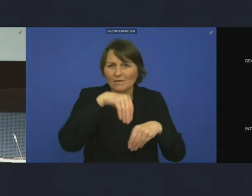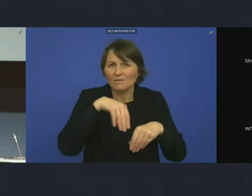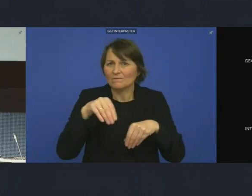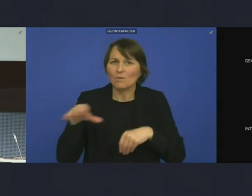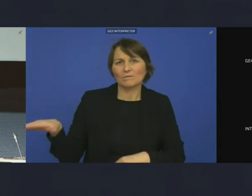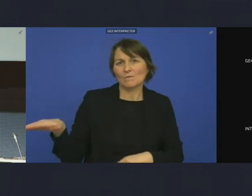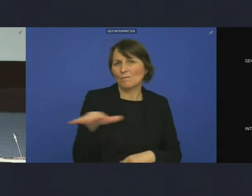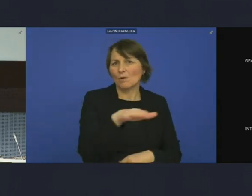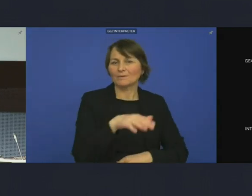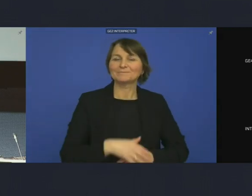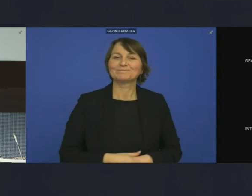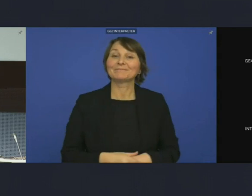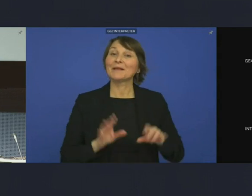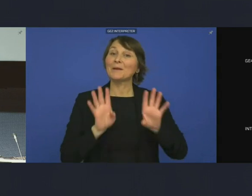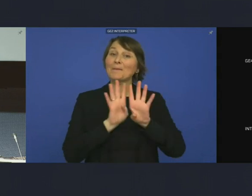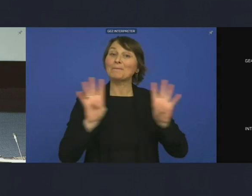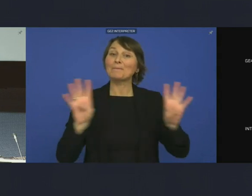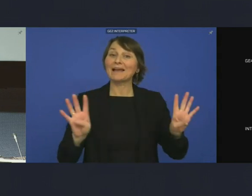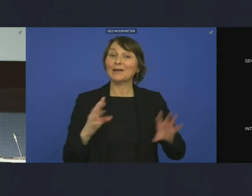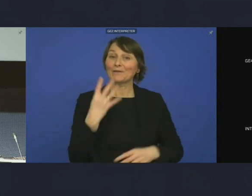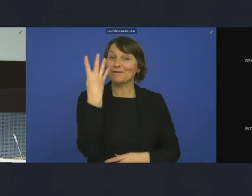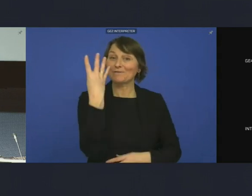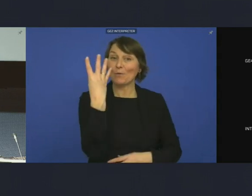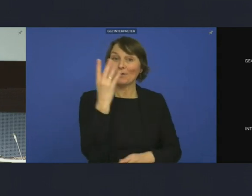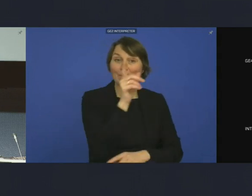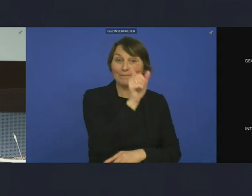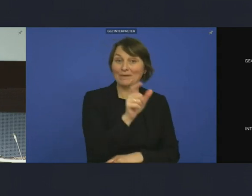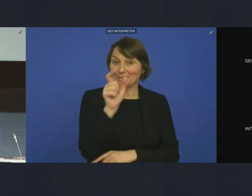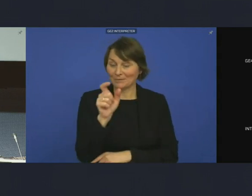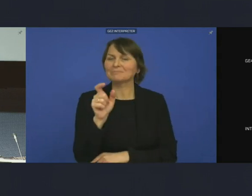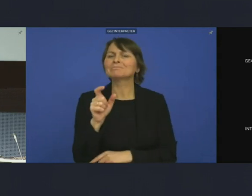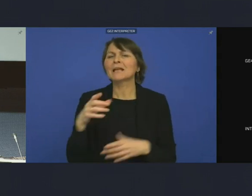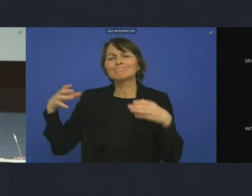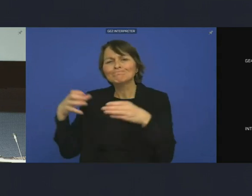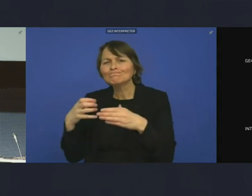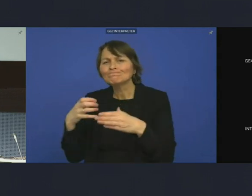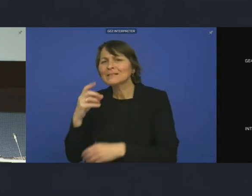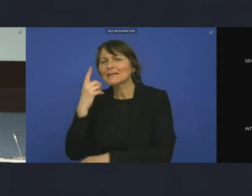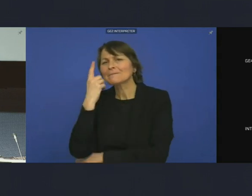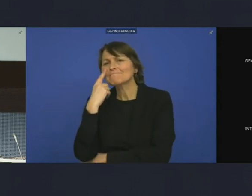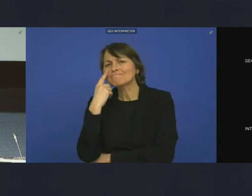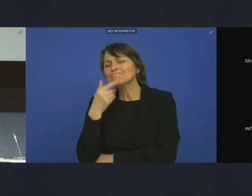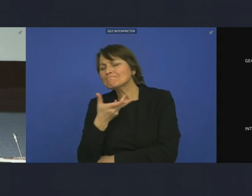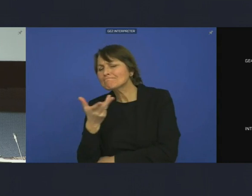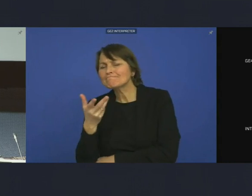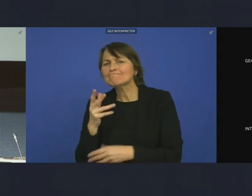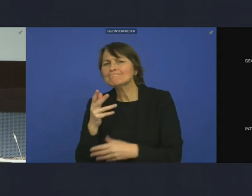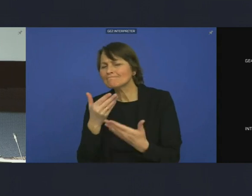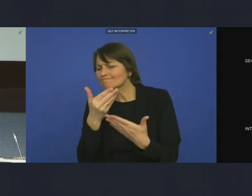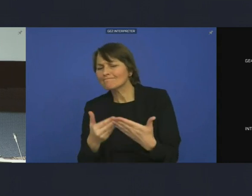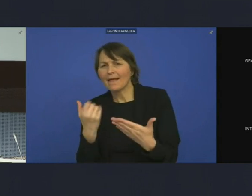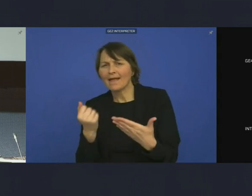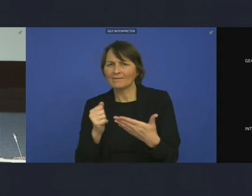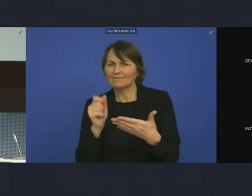four distinguished guests who will today with me look at some of the issues that are on our agenda right now. On the